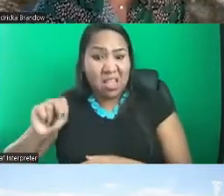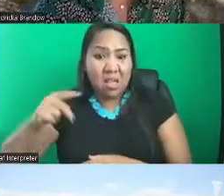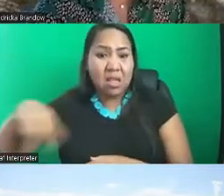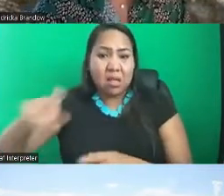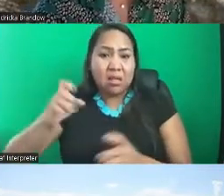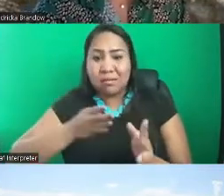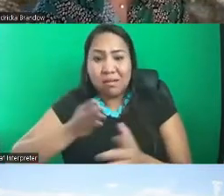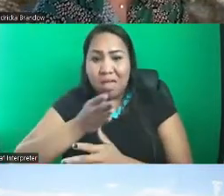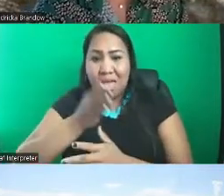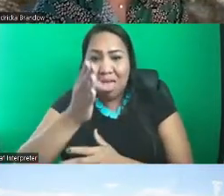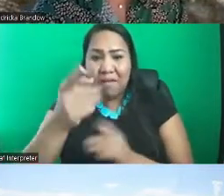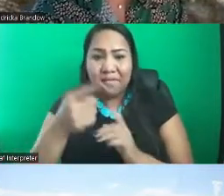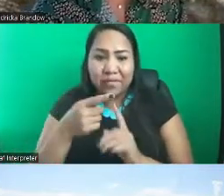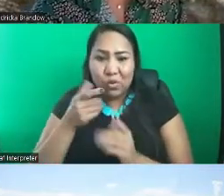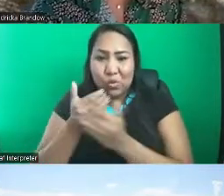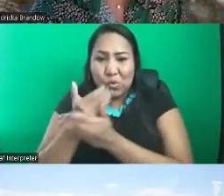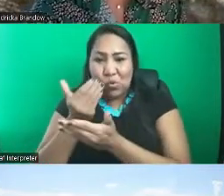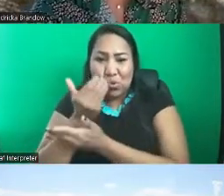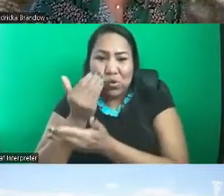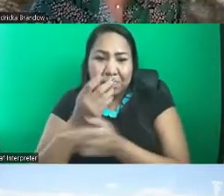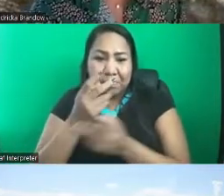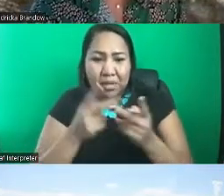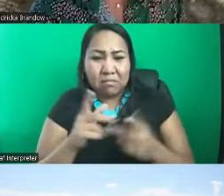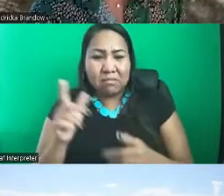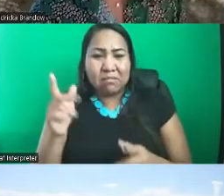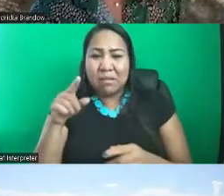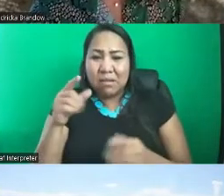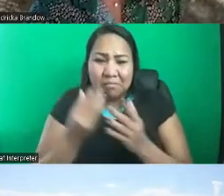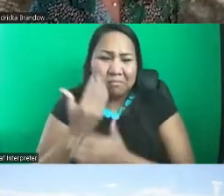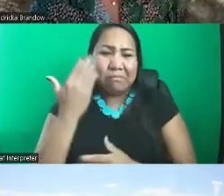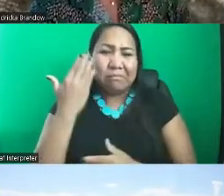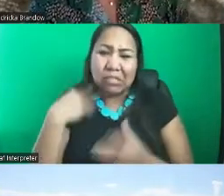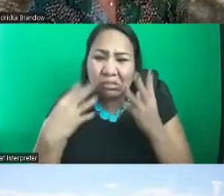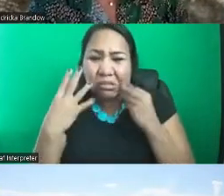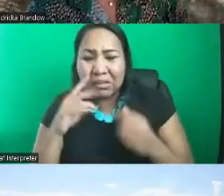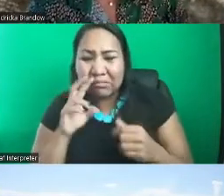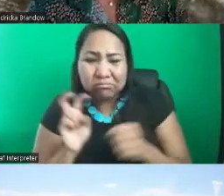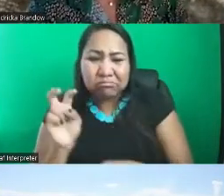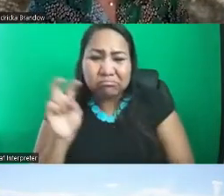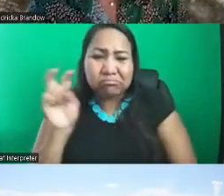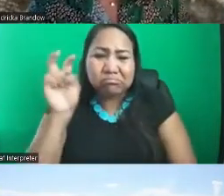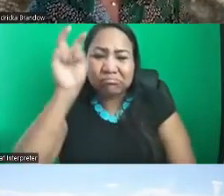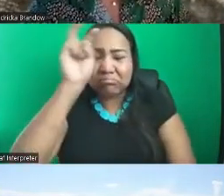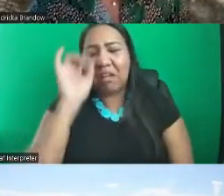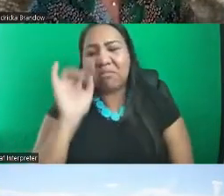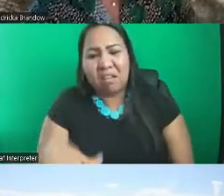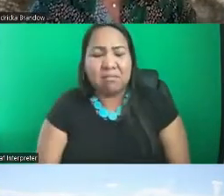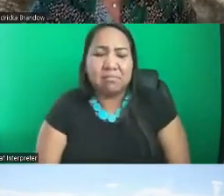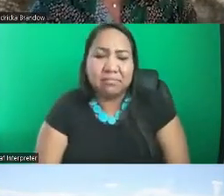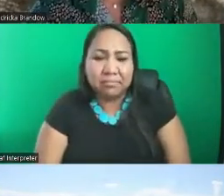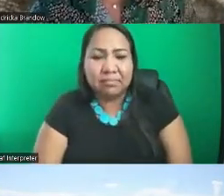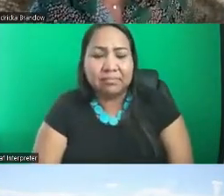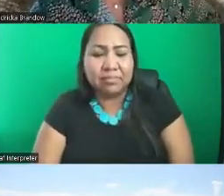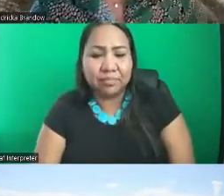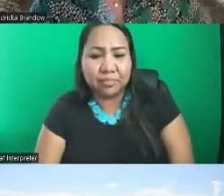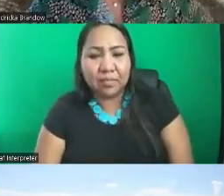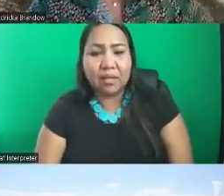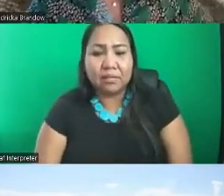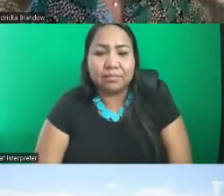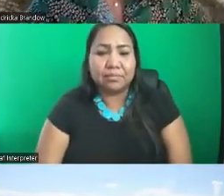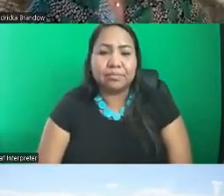spaces filled with new experiences, which I also, you know, like to mention that there is also a